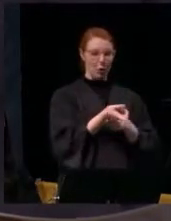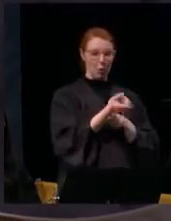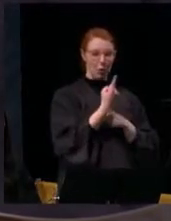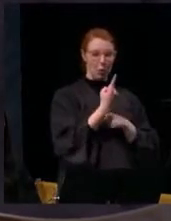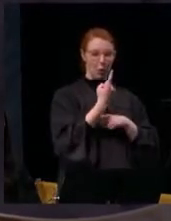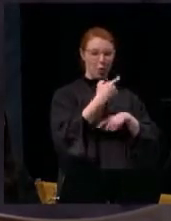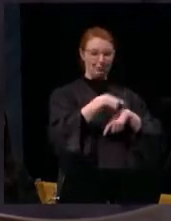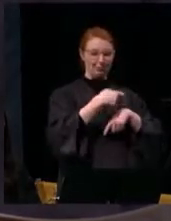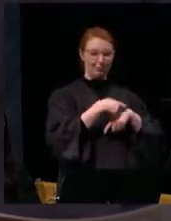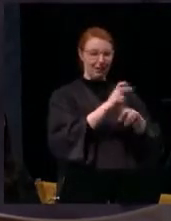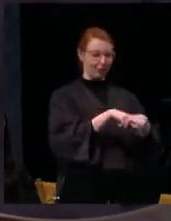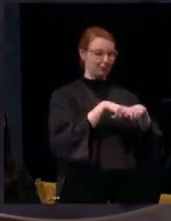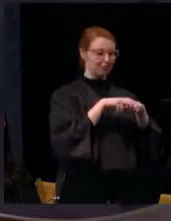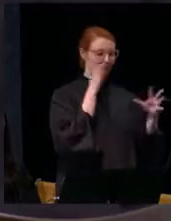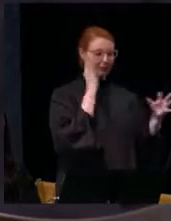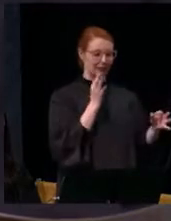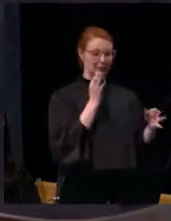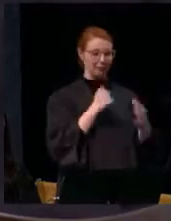time.